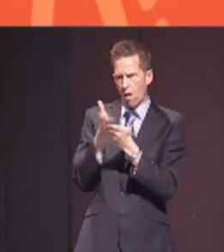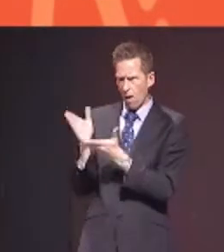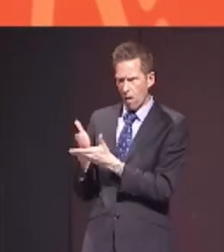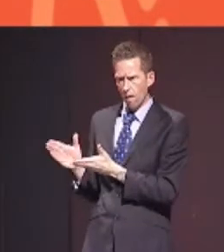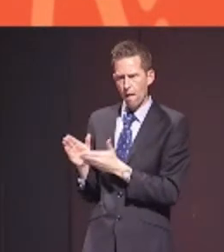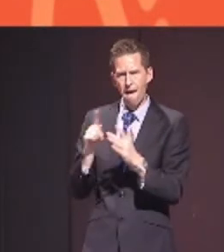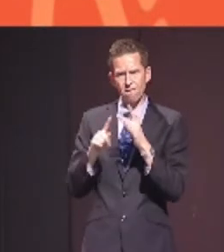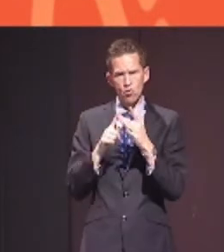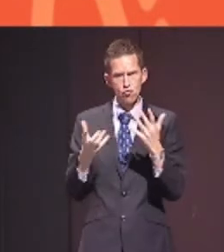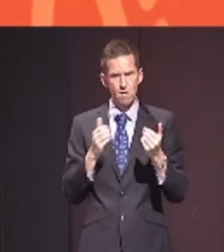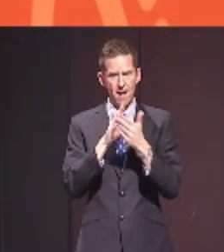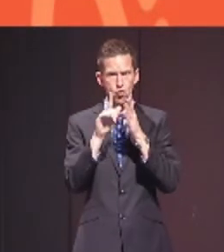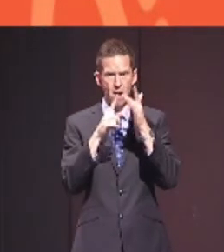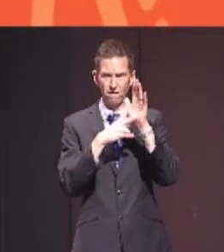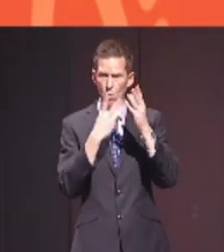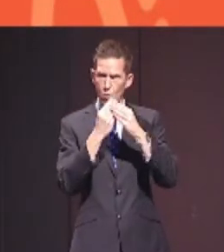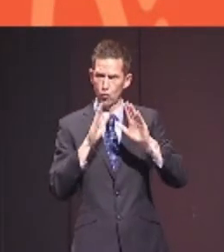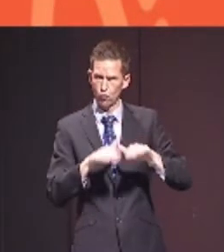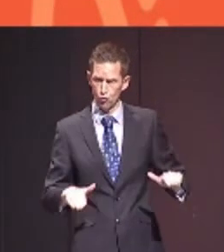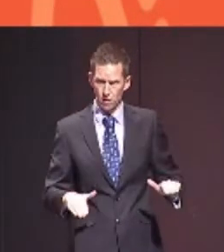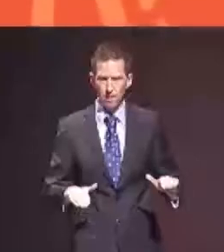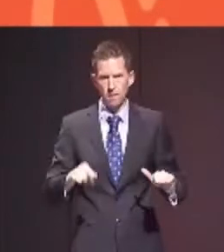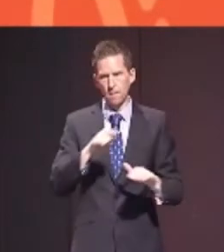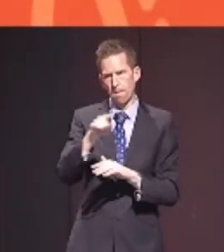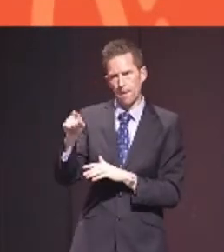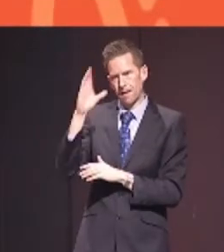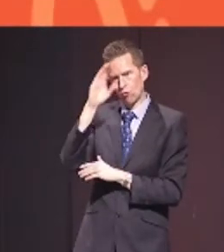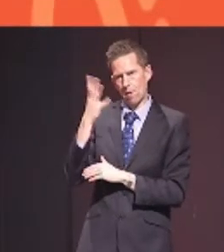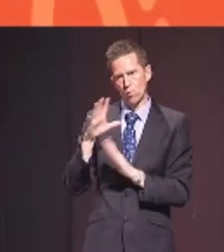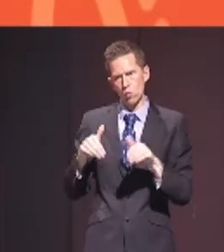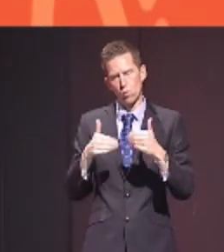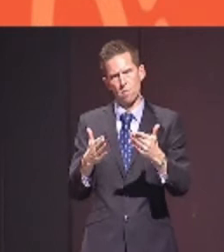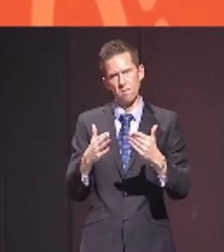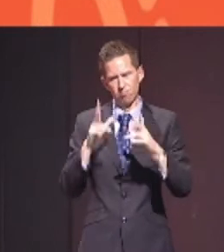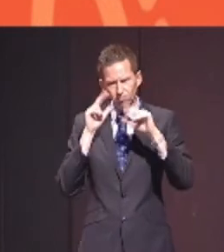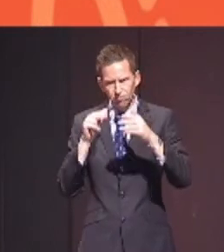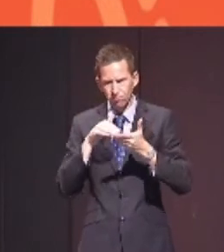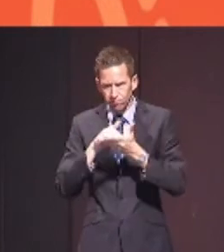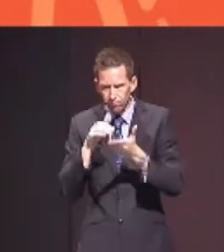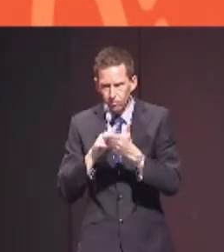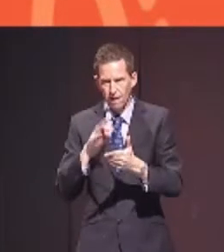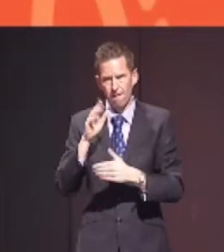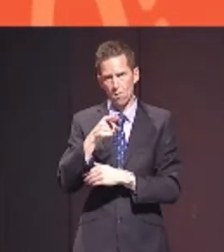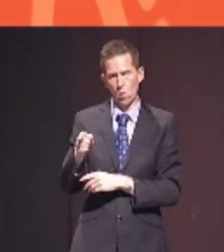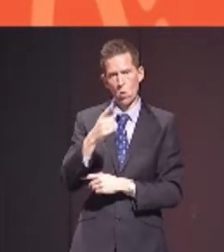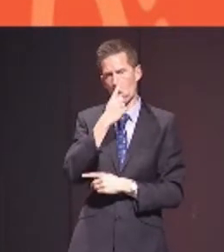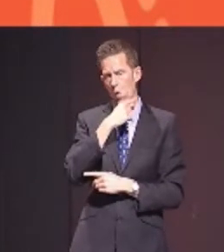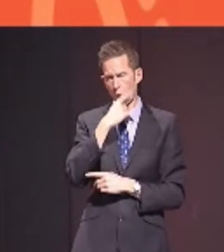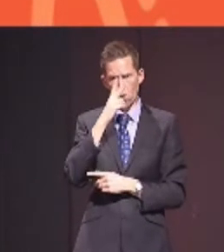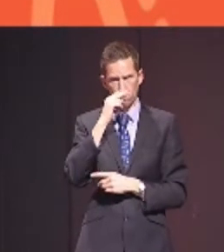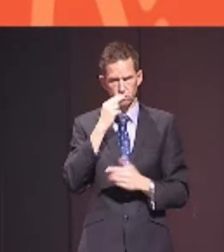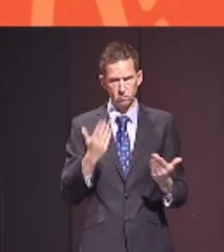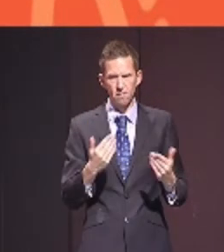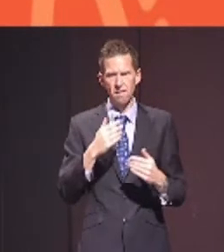infections among children, for example, countries need to address prevention care and treatment services for adolescent girls